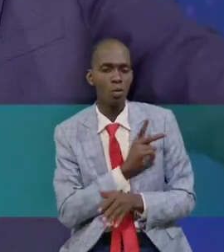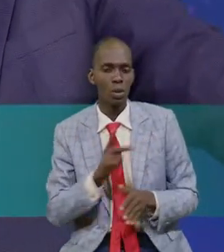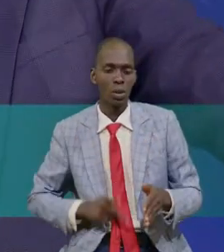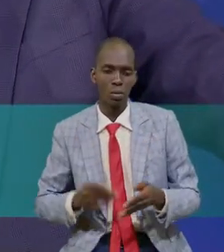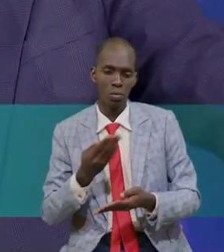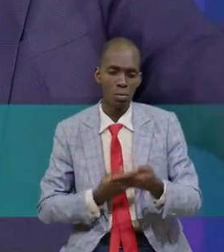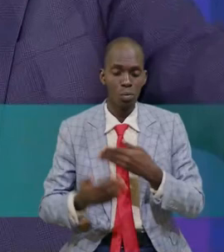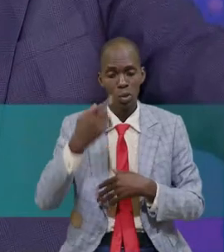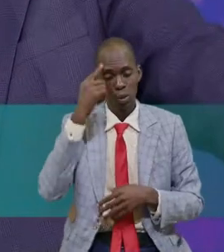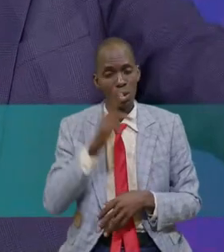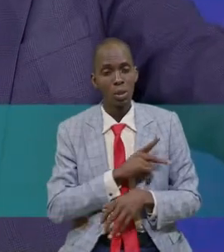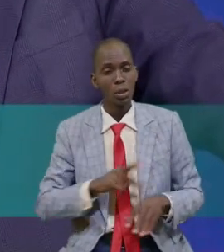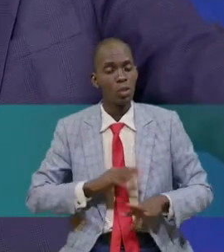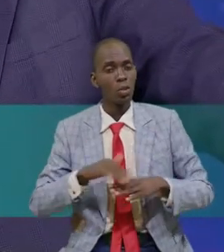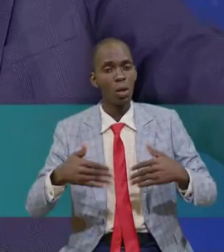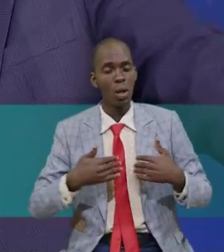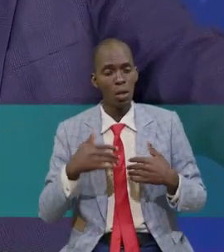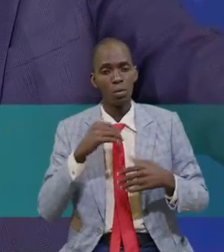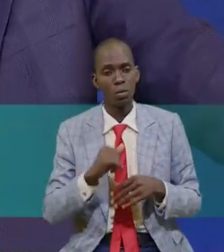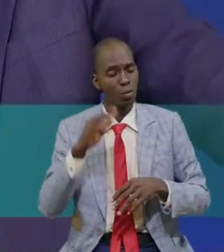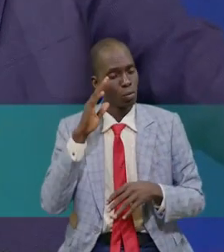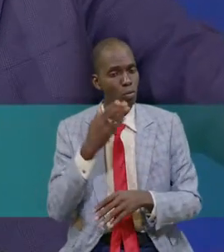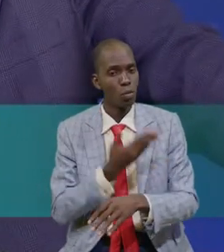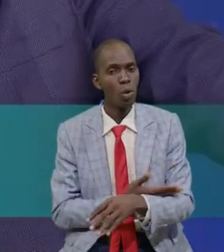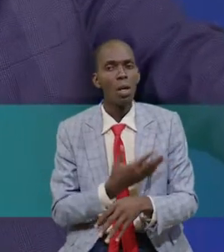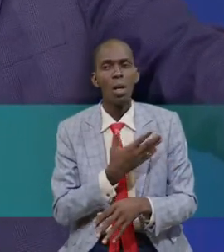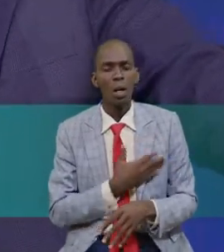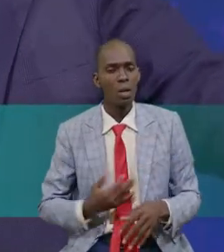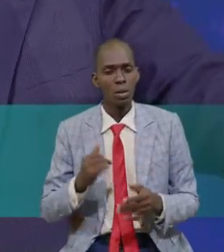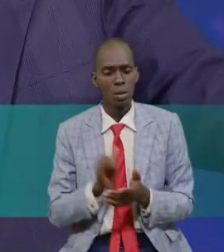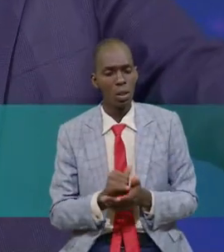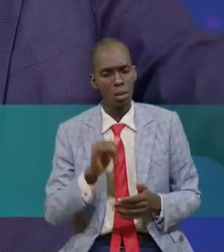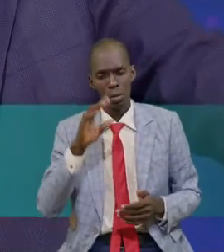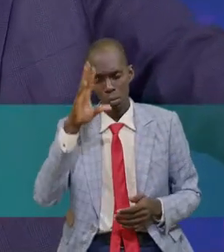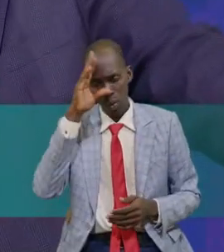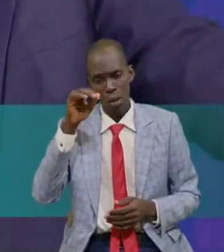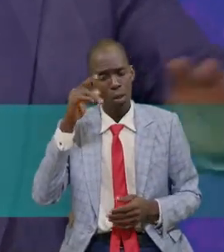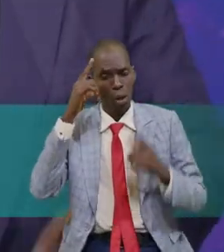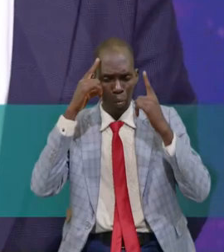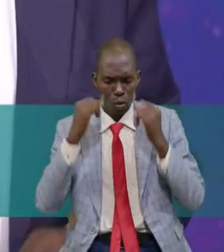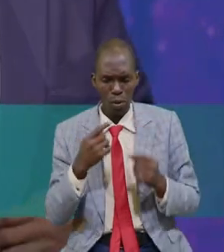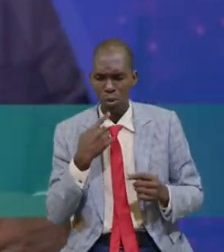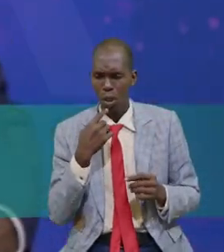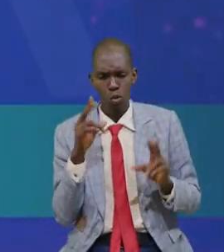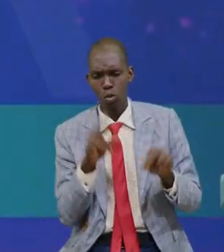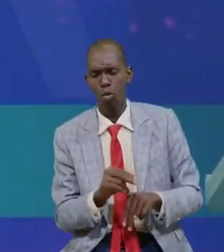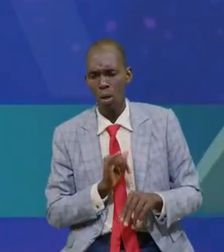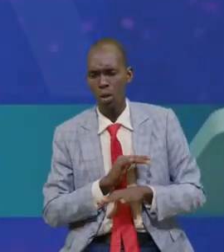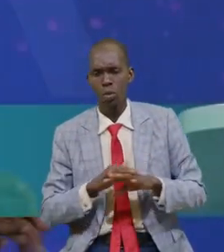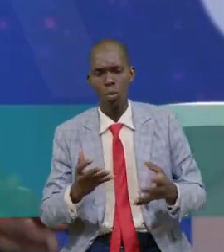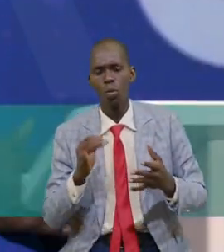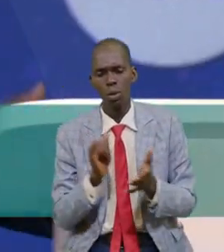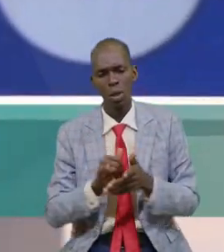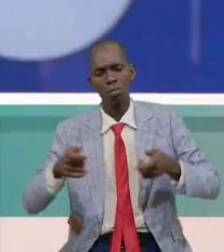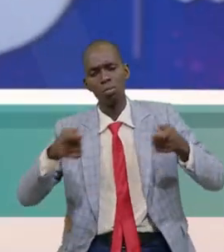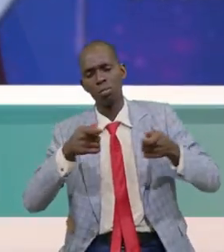king, and he absconded. He ran away. I don't want that. I want to suffer affliction with the people of